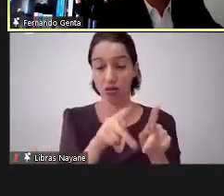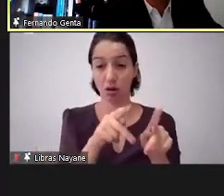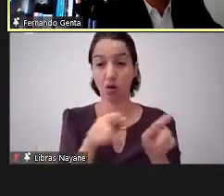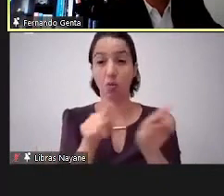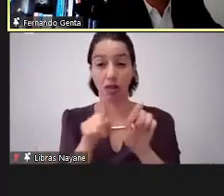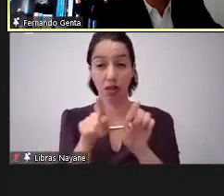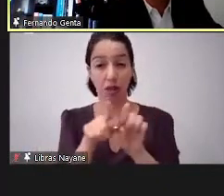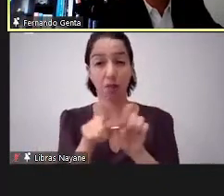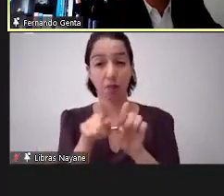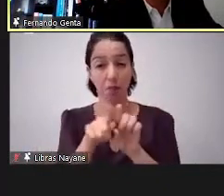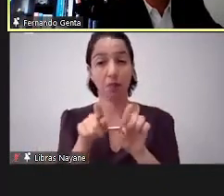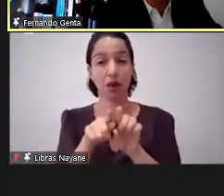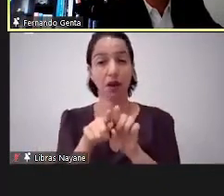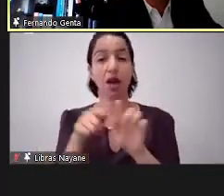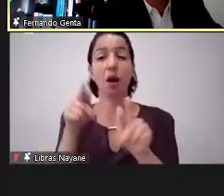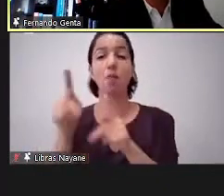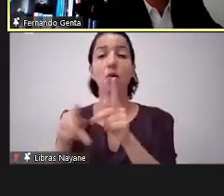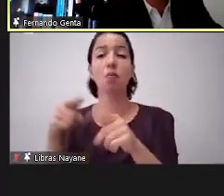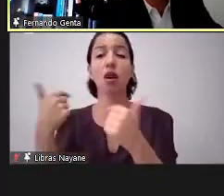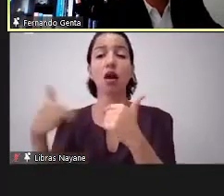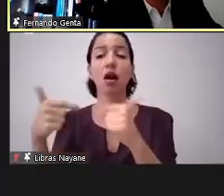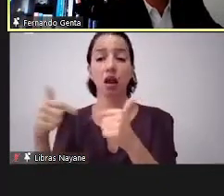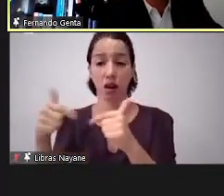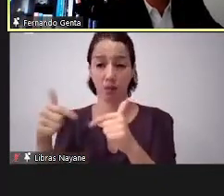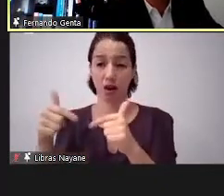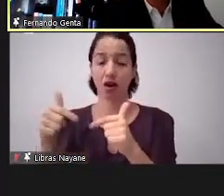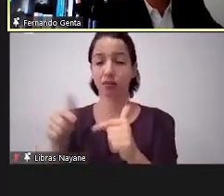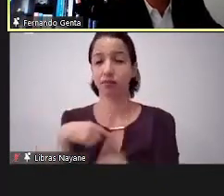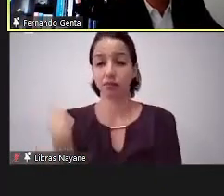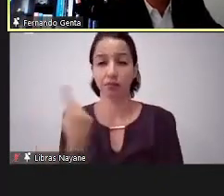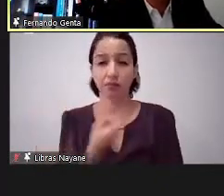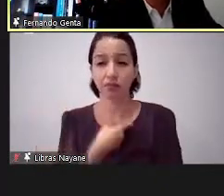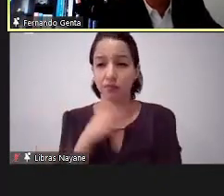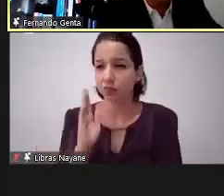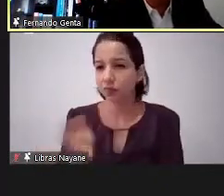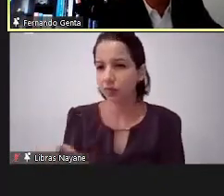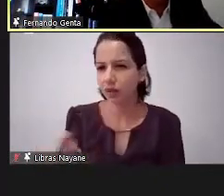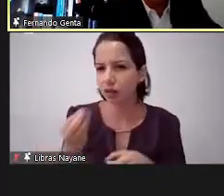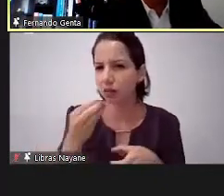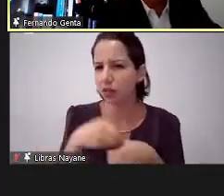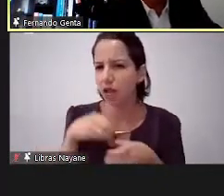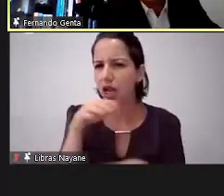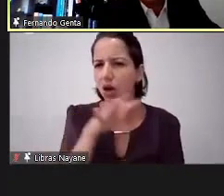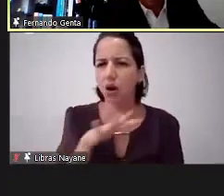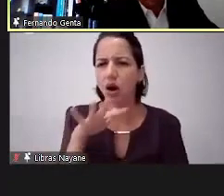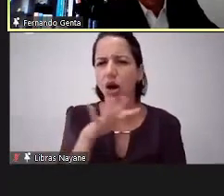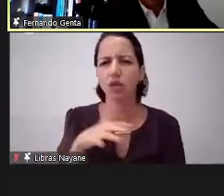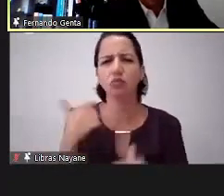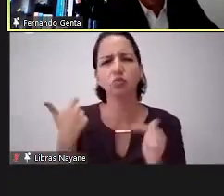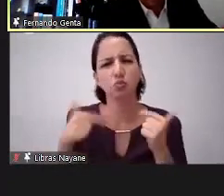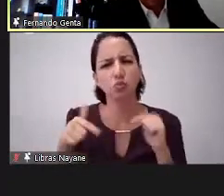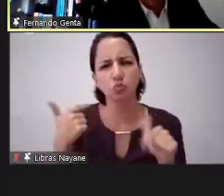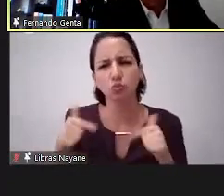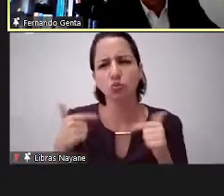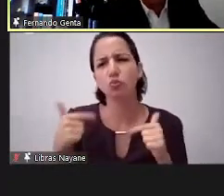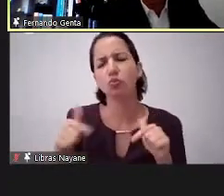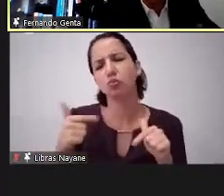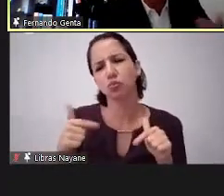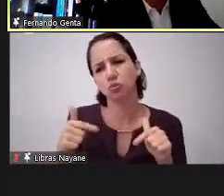Not only the official labor force, but also the informal. There was